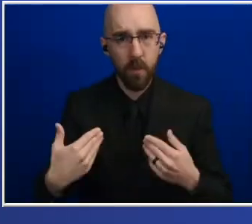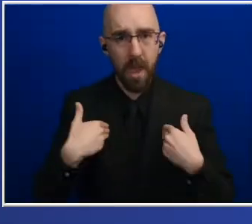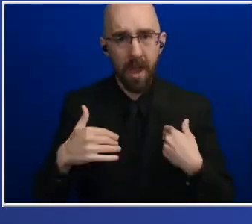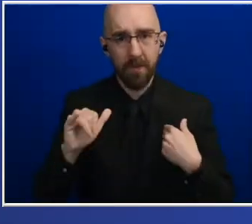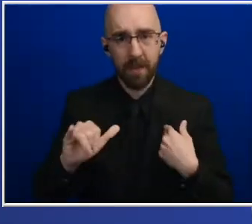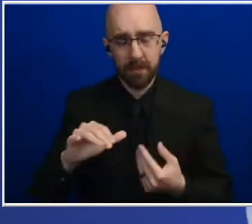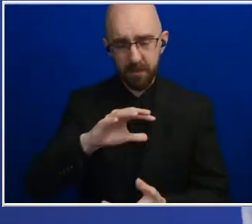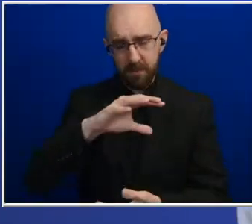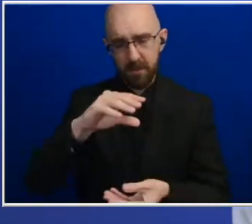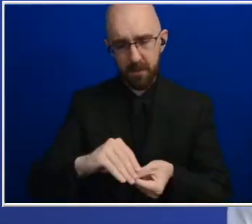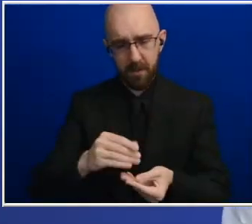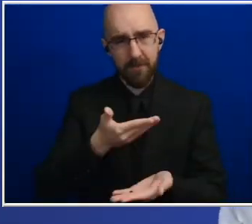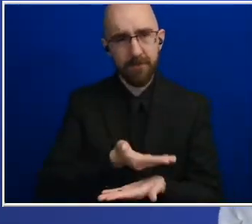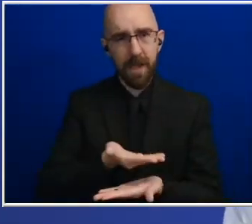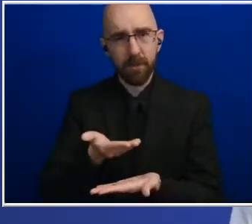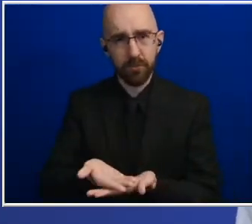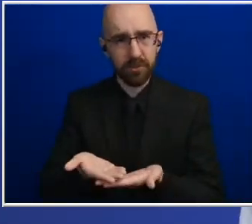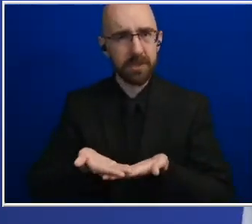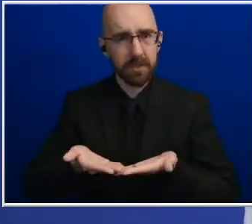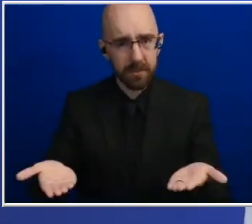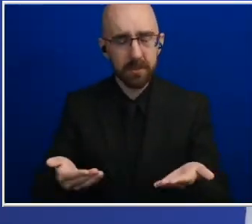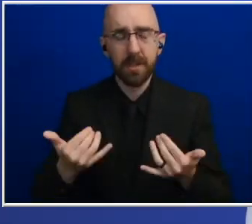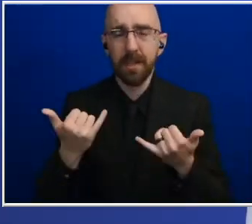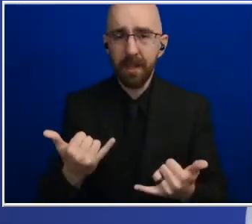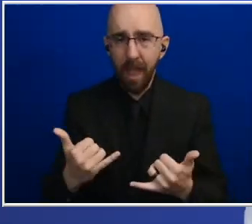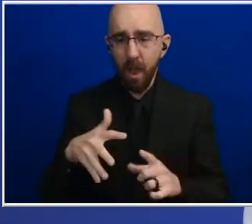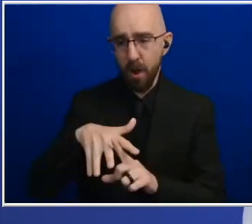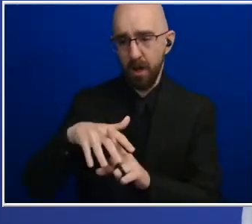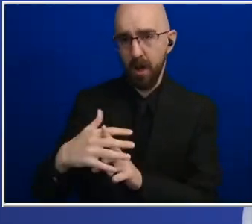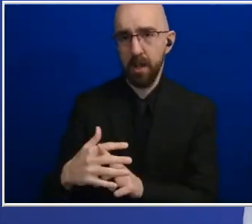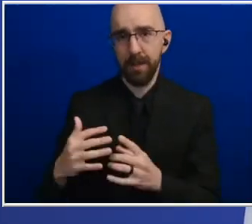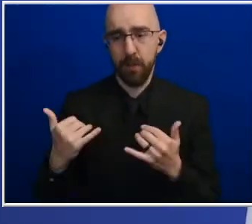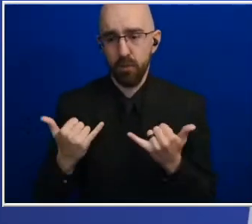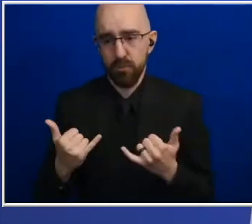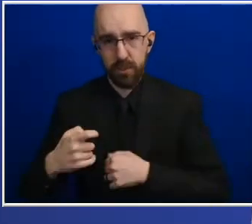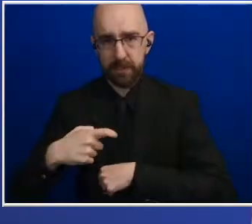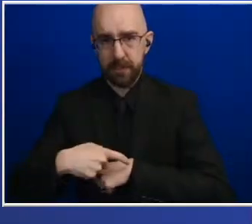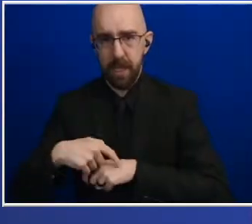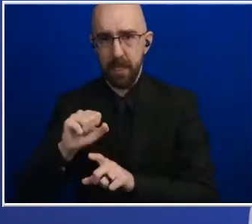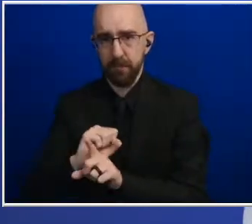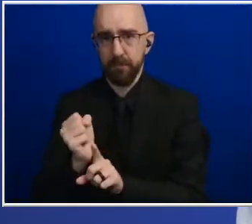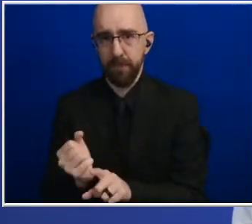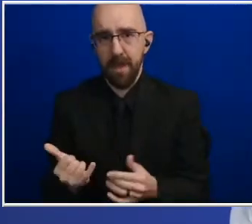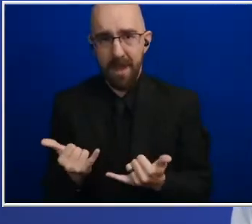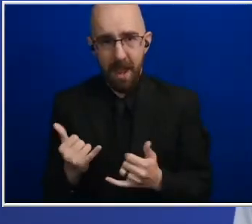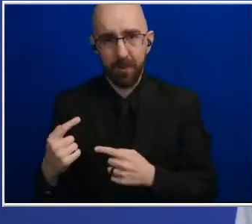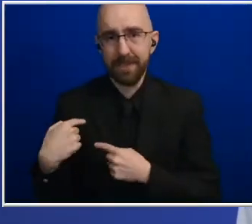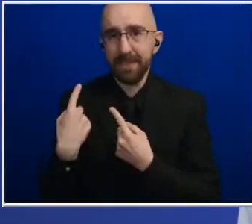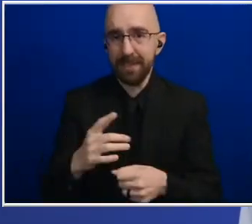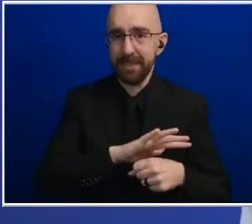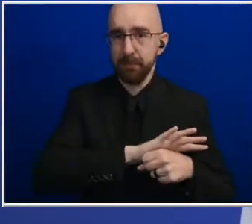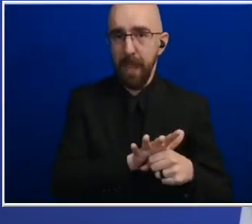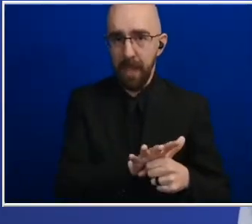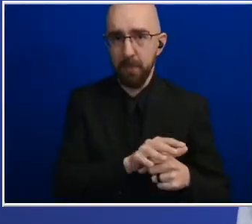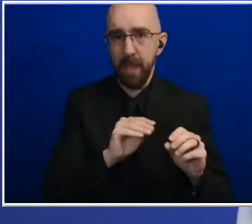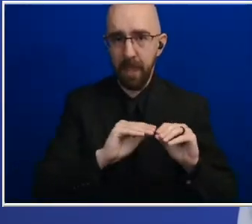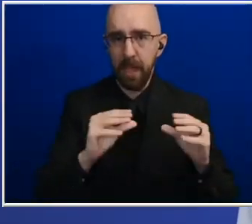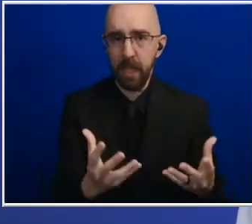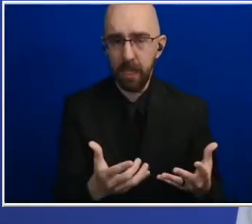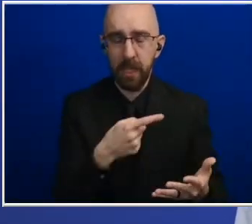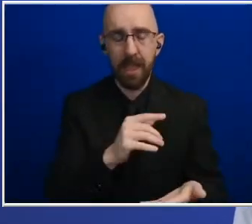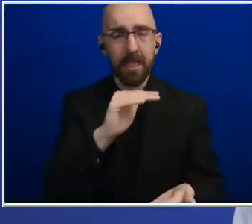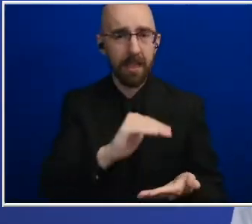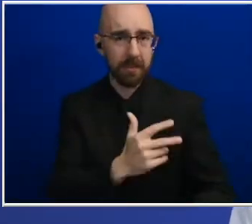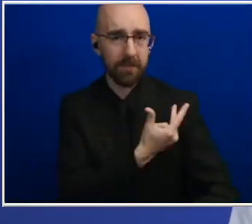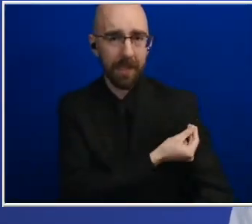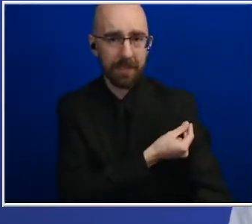factors, now in the context of our current times, since the pandemic, with decreased vaccination rates, decreased